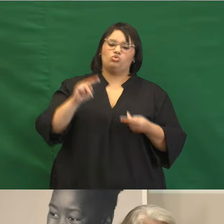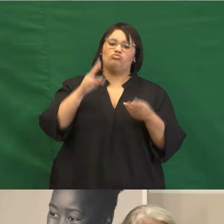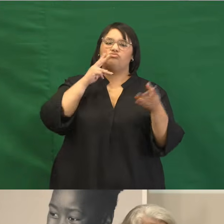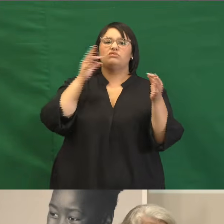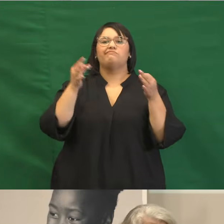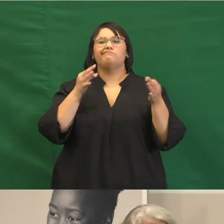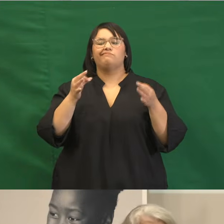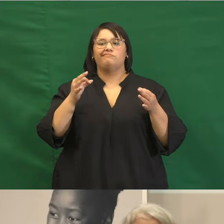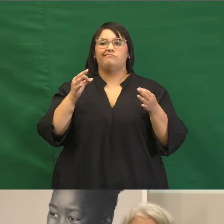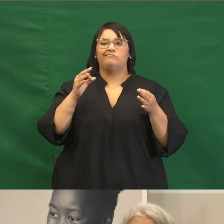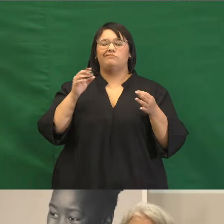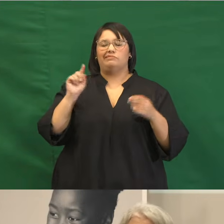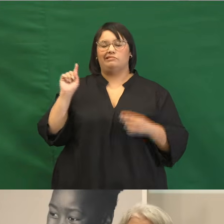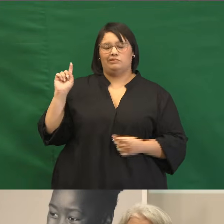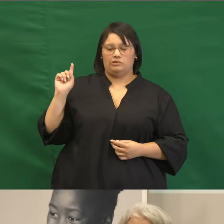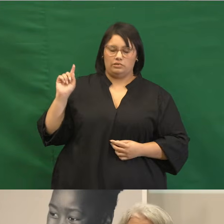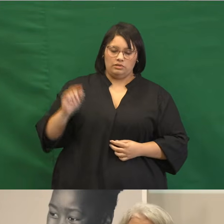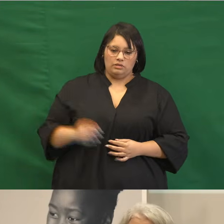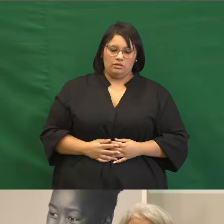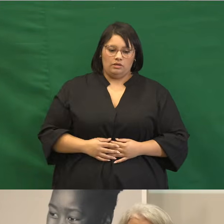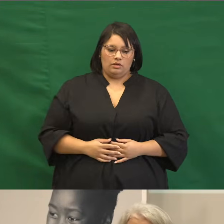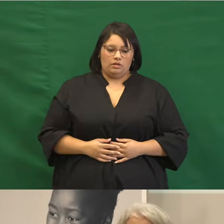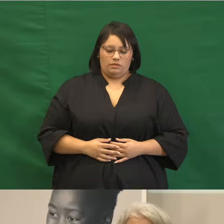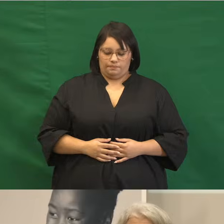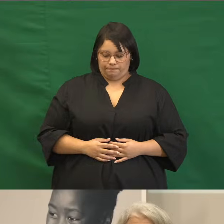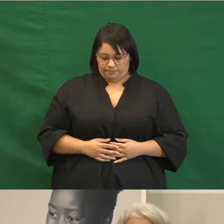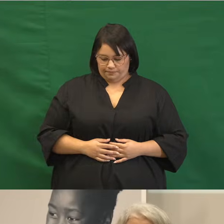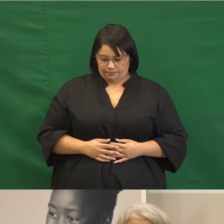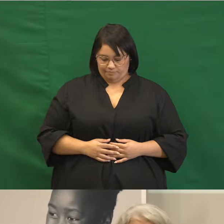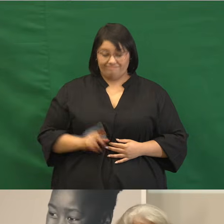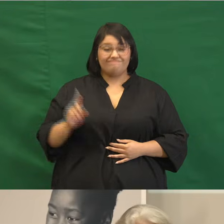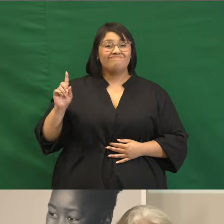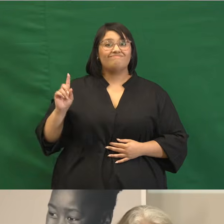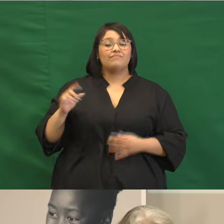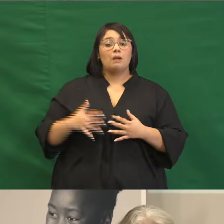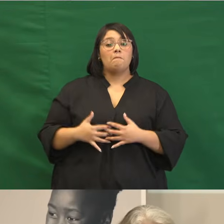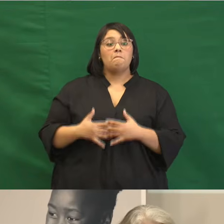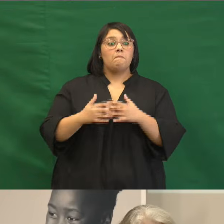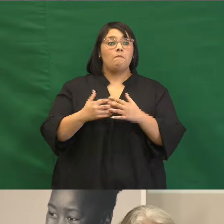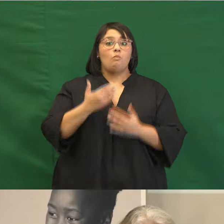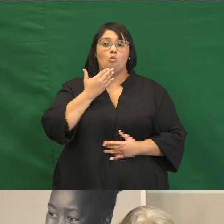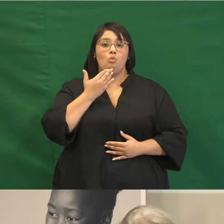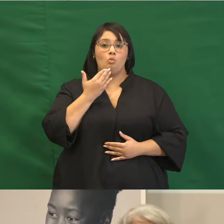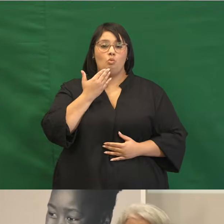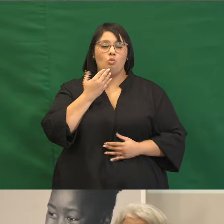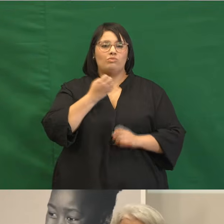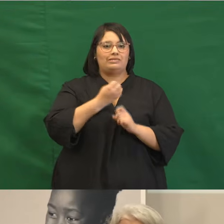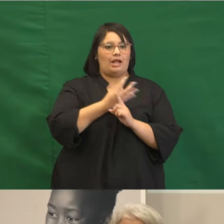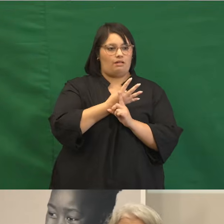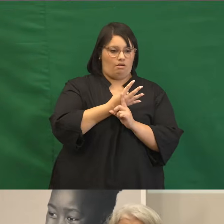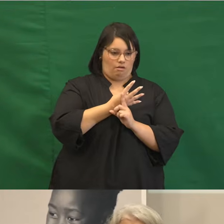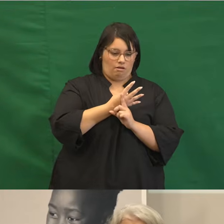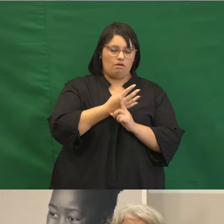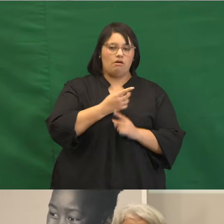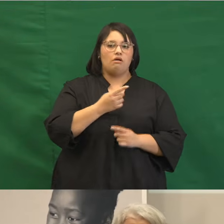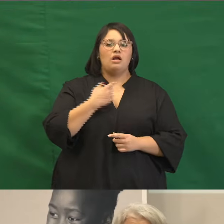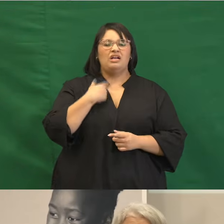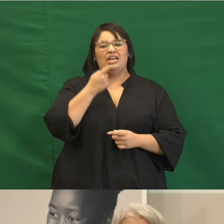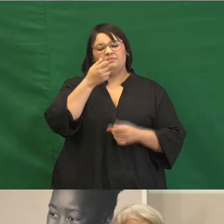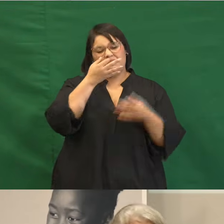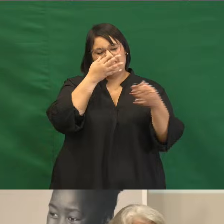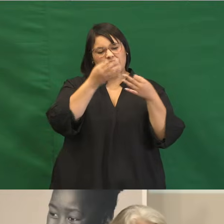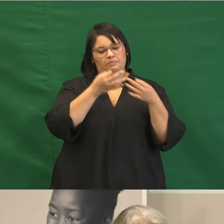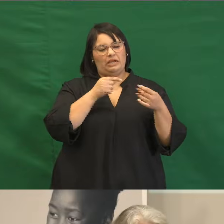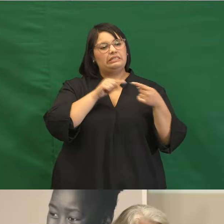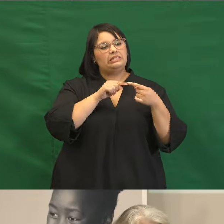it. So it is something that was initiated by SADiLaR, and I'll talk a little bit more about